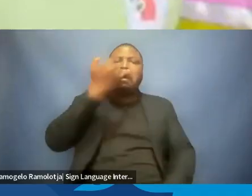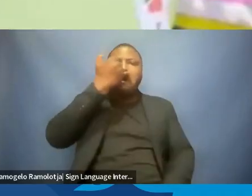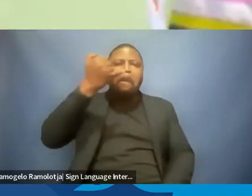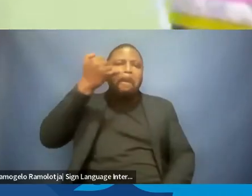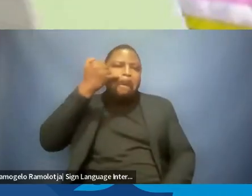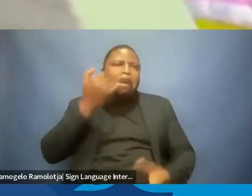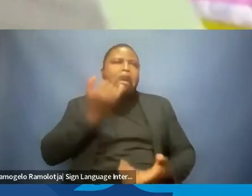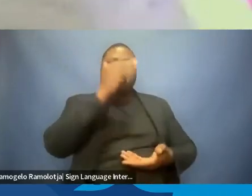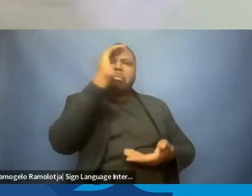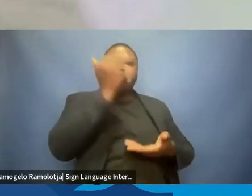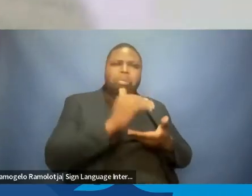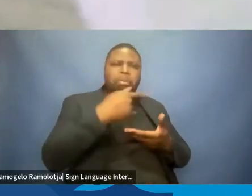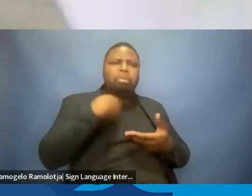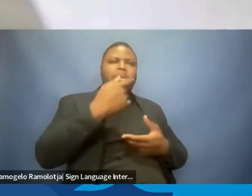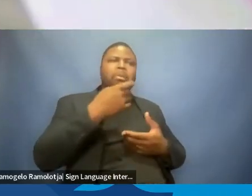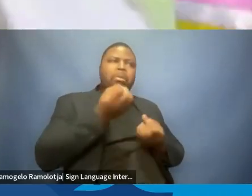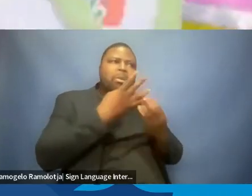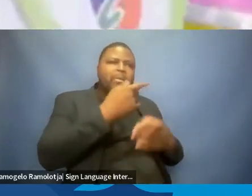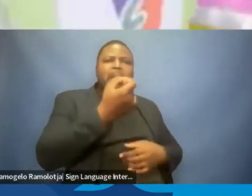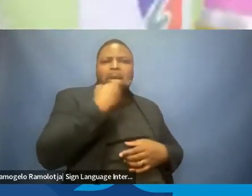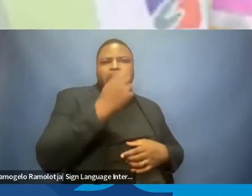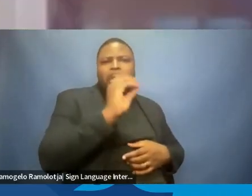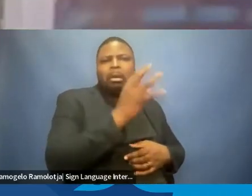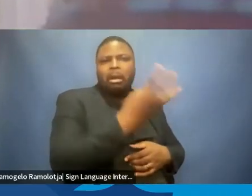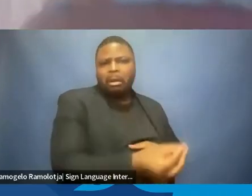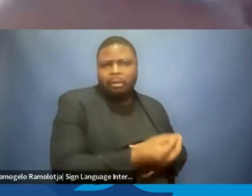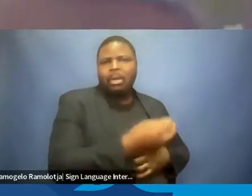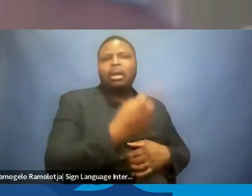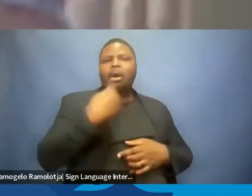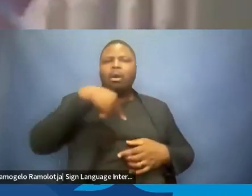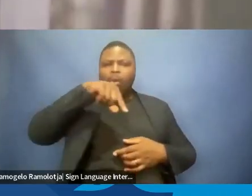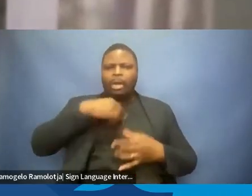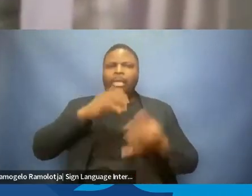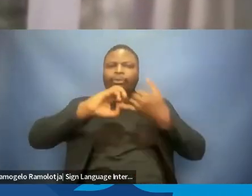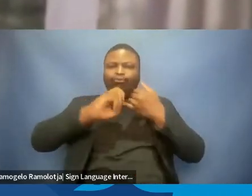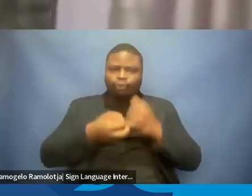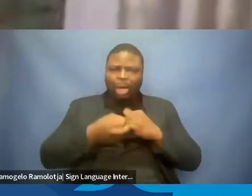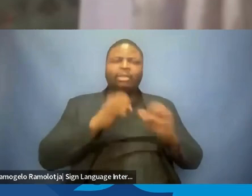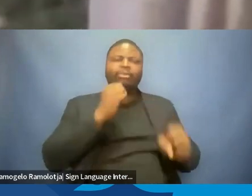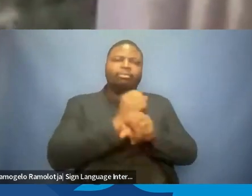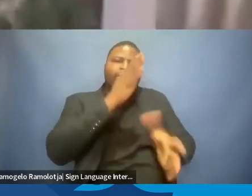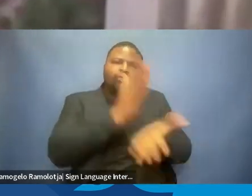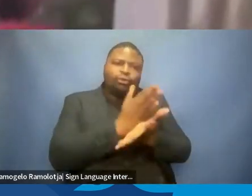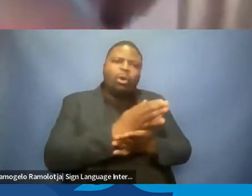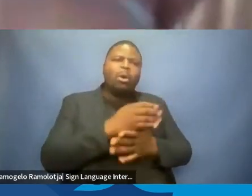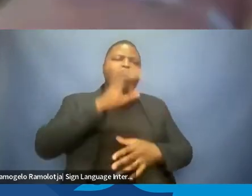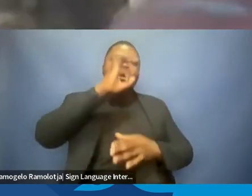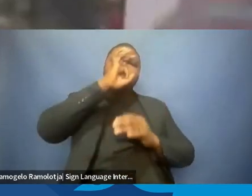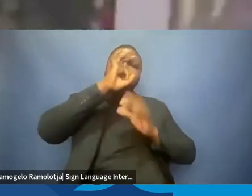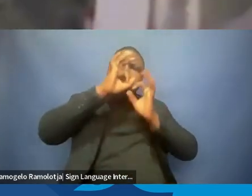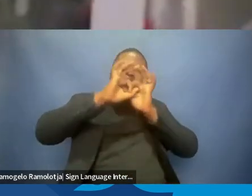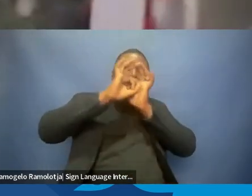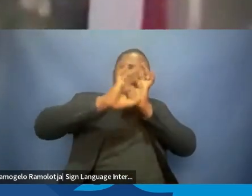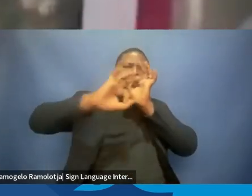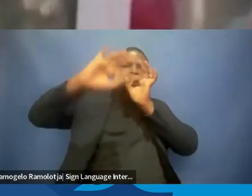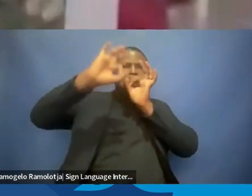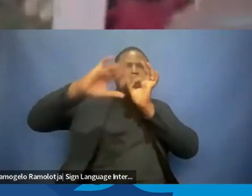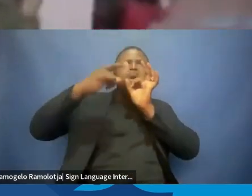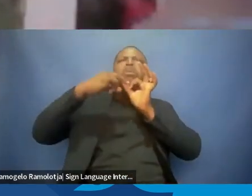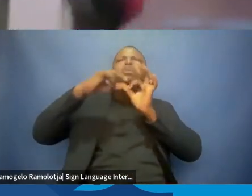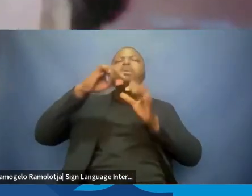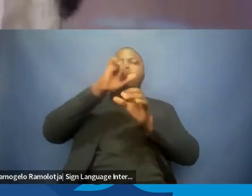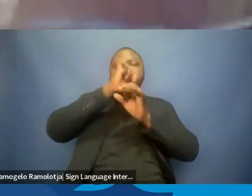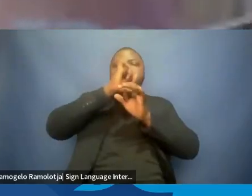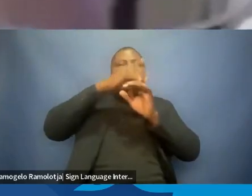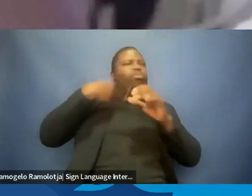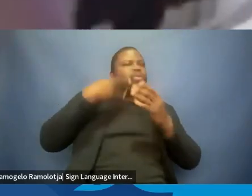And by that, we try and win them off the heroin. We started when there was no treatment, there were no ARVs,